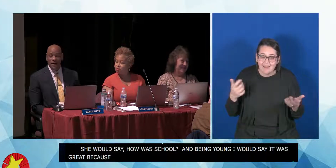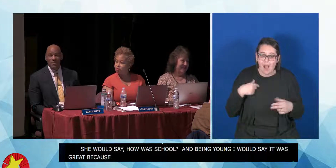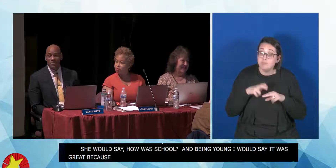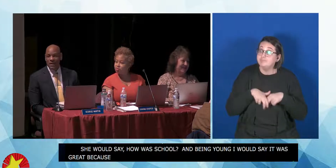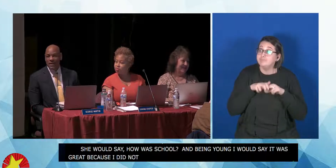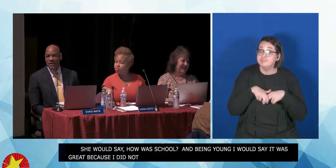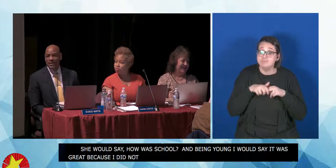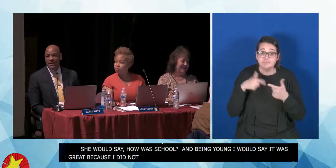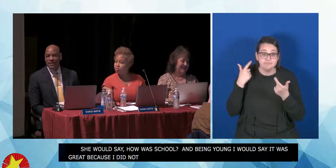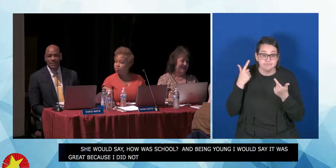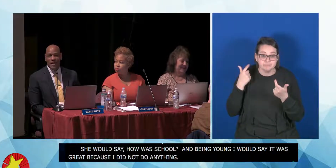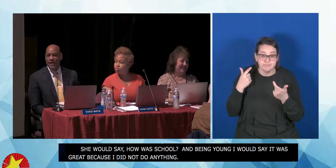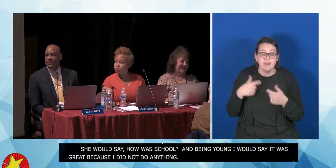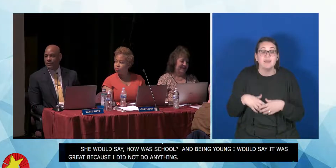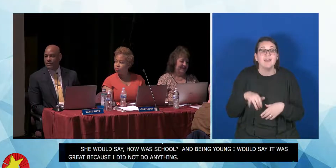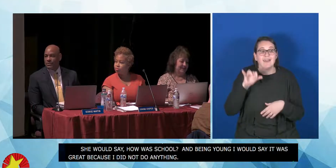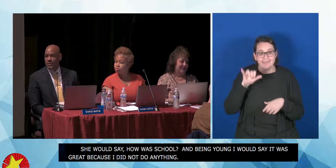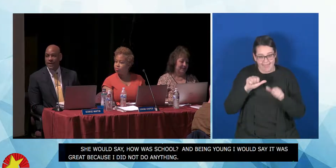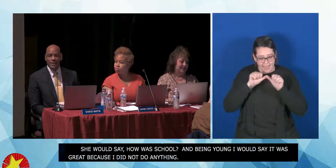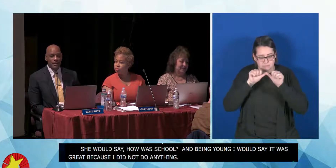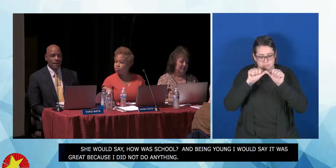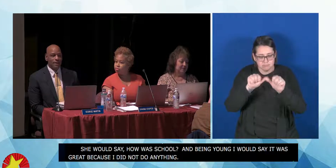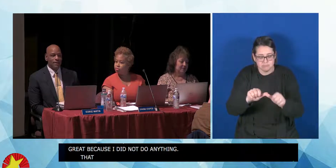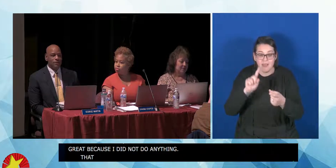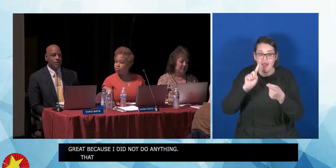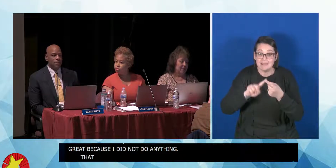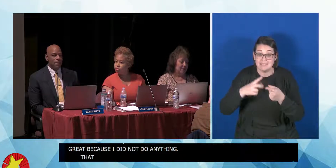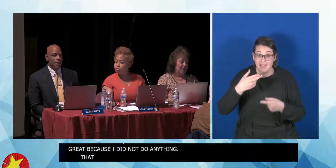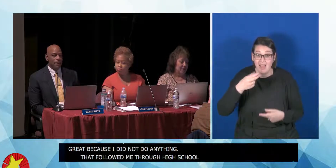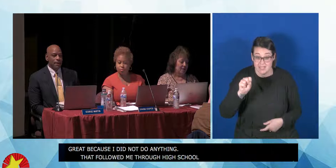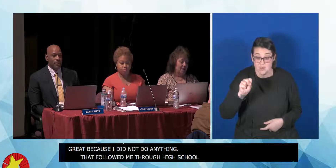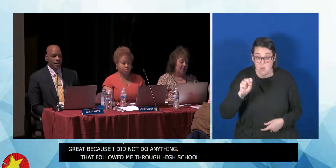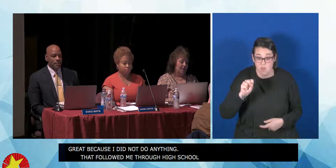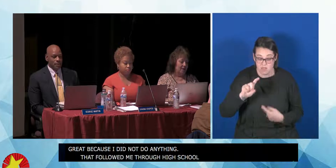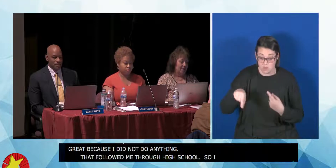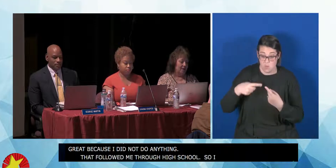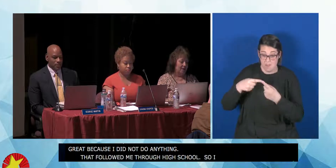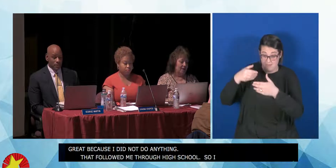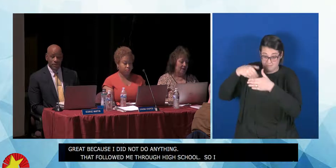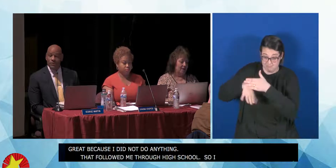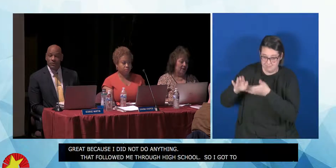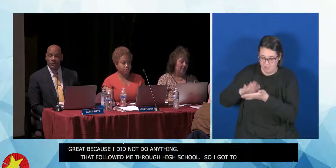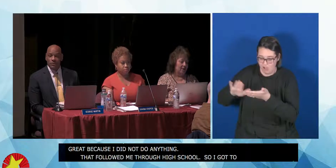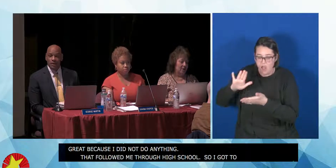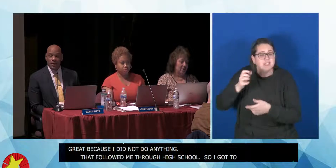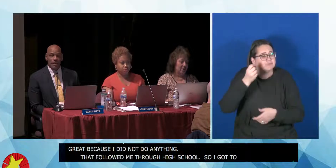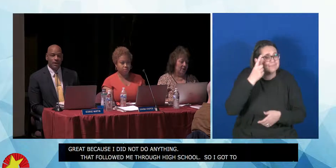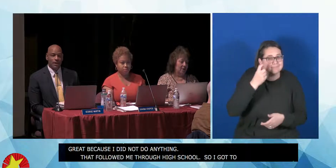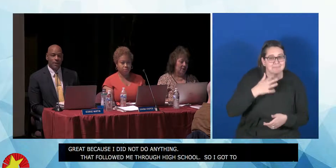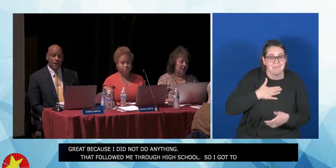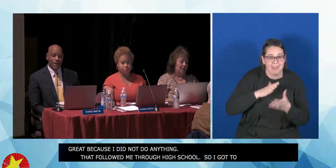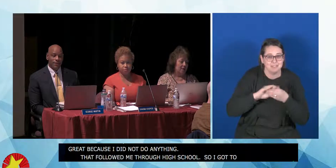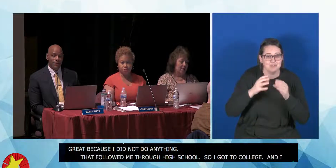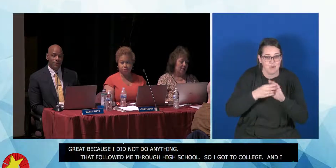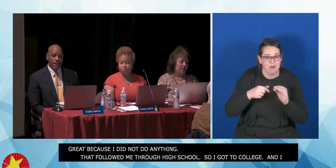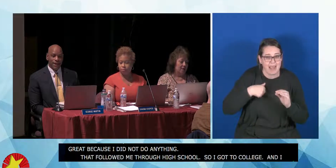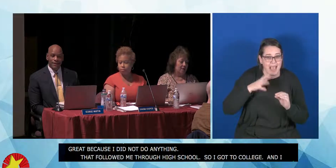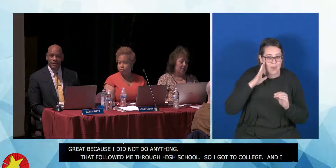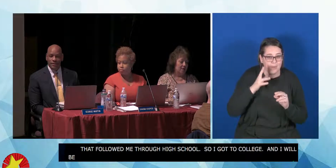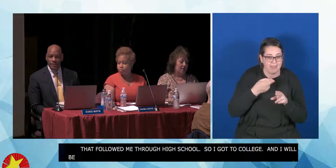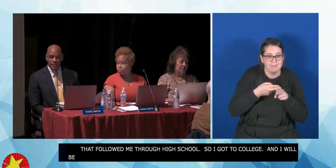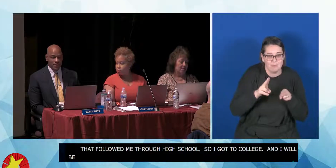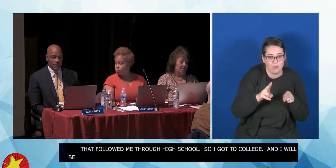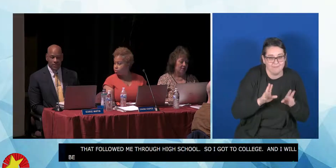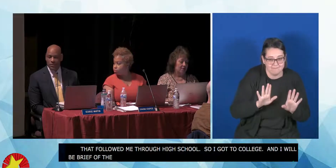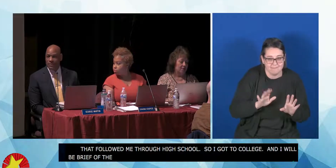That followed me until high school. So when I got to college, and I'm going to be brief with this story, I had